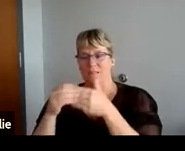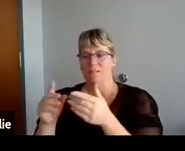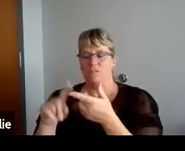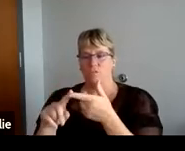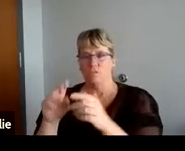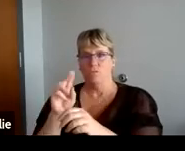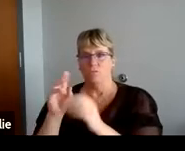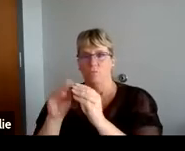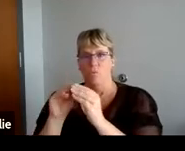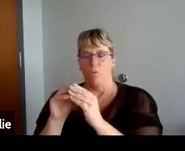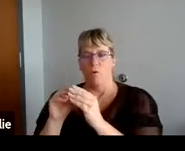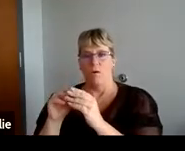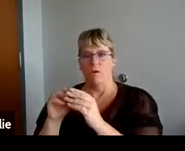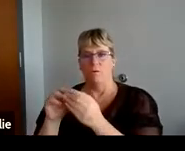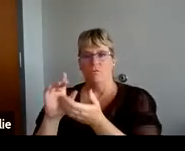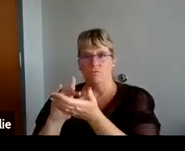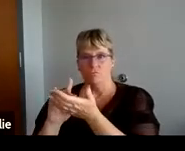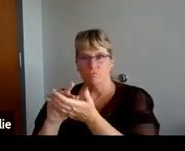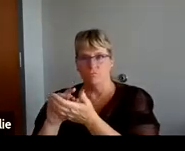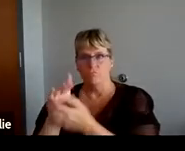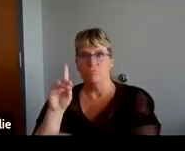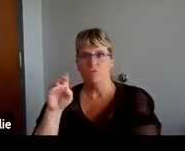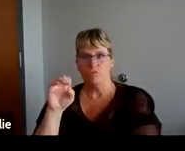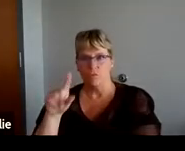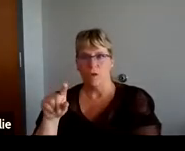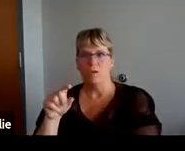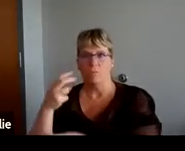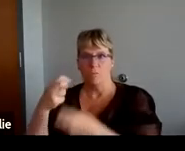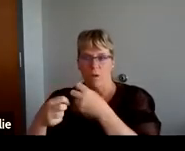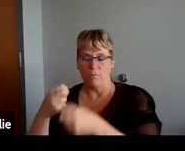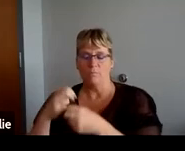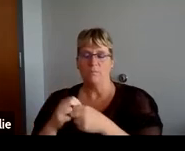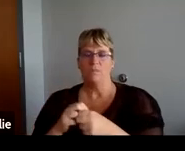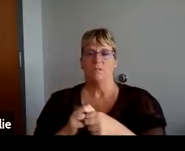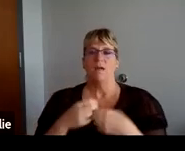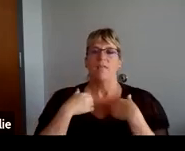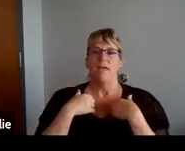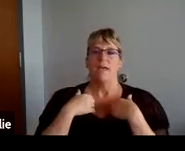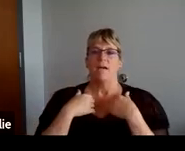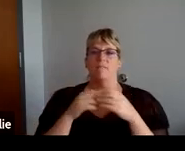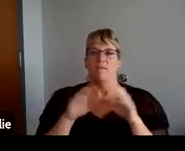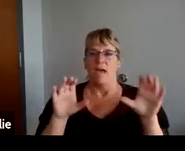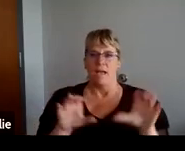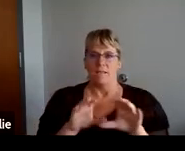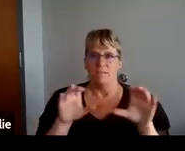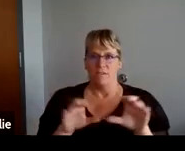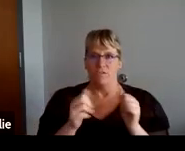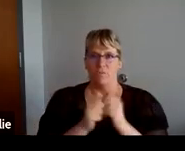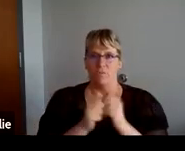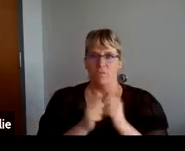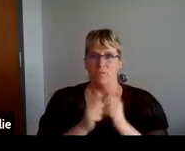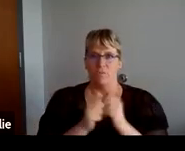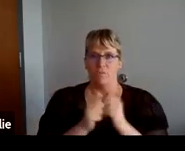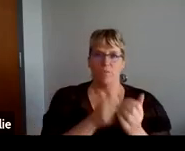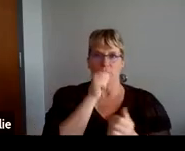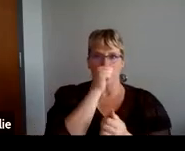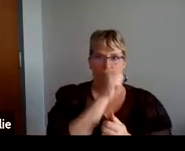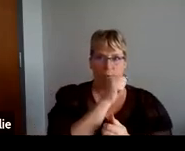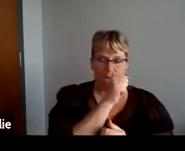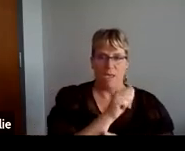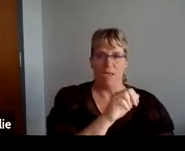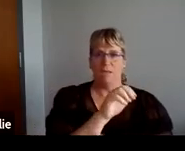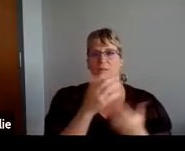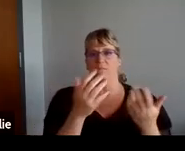use disorder potential. So there's activation on the presynaptic side with cocaine, the amphetamines, the